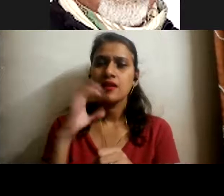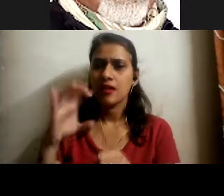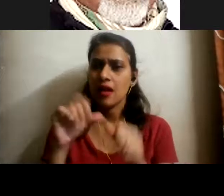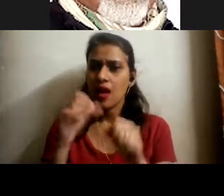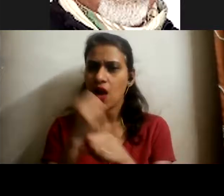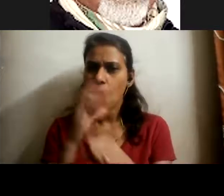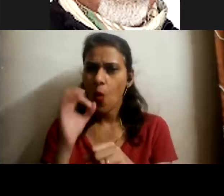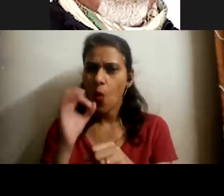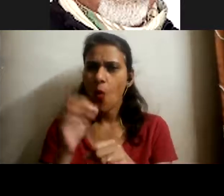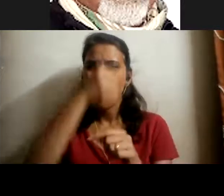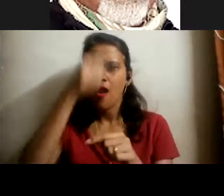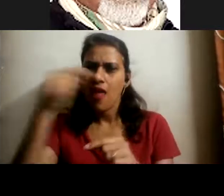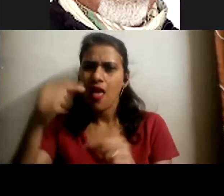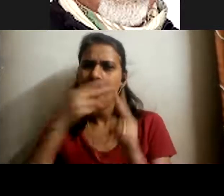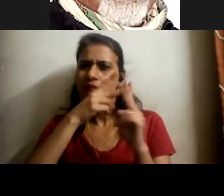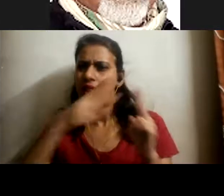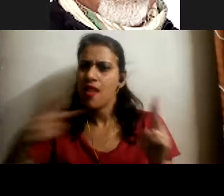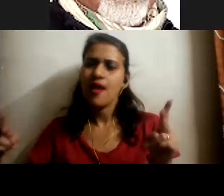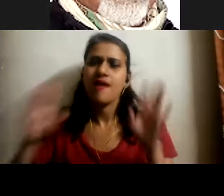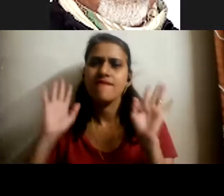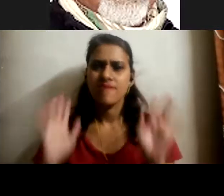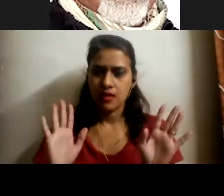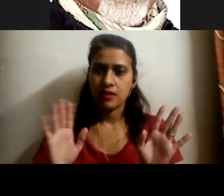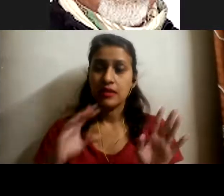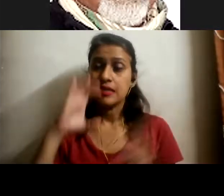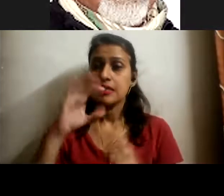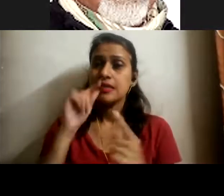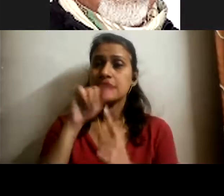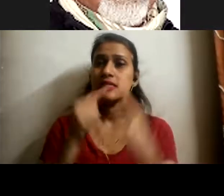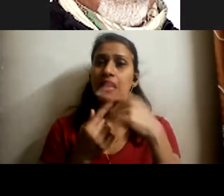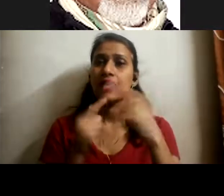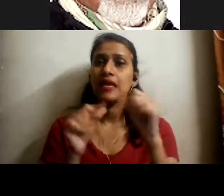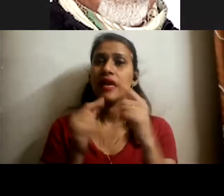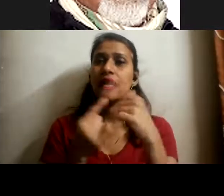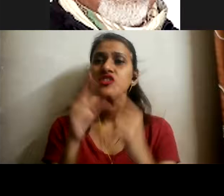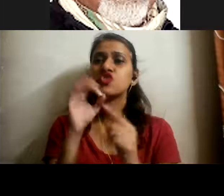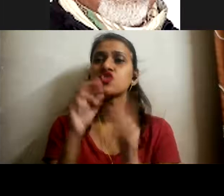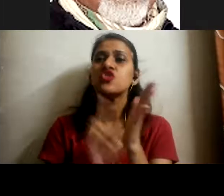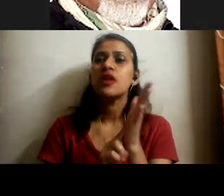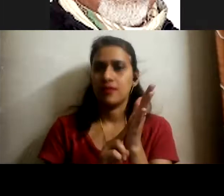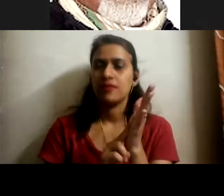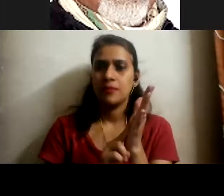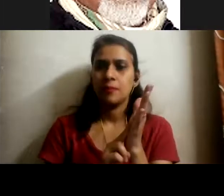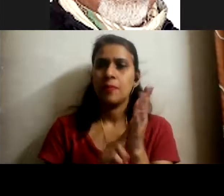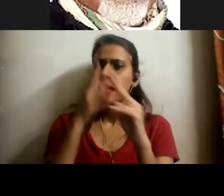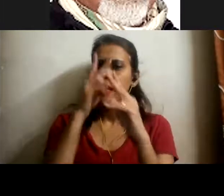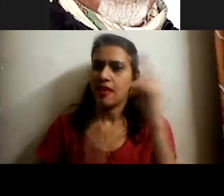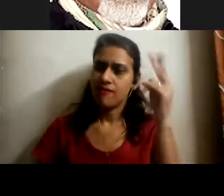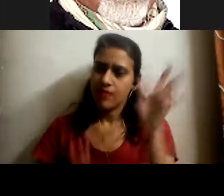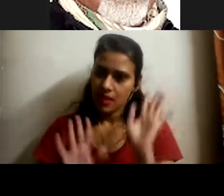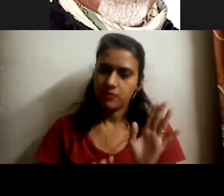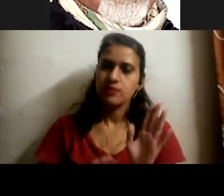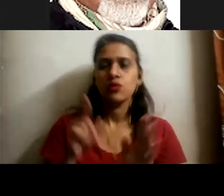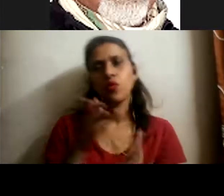Oxford, Oscola. So there's so many citation styles. And in the upcoming classes, that is stages of